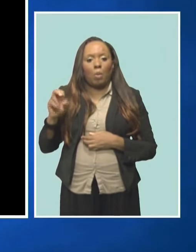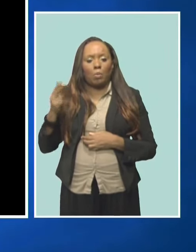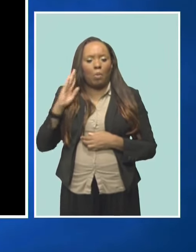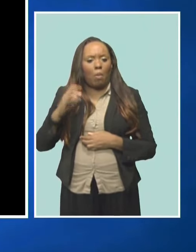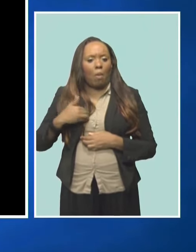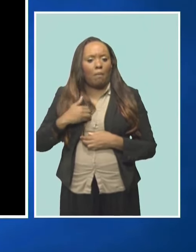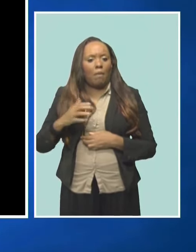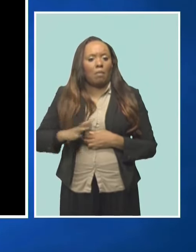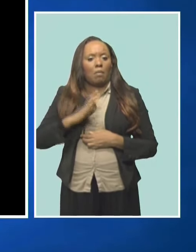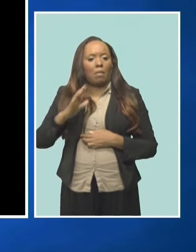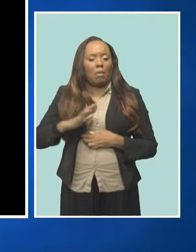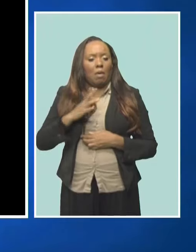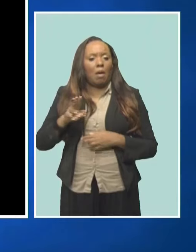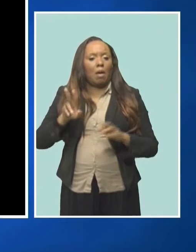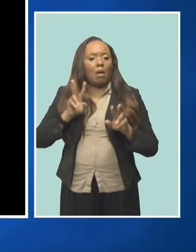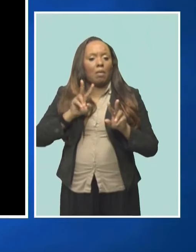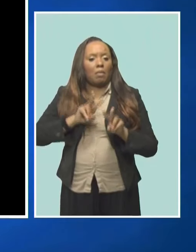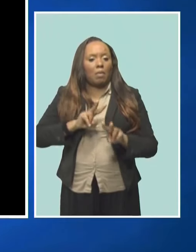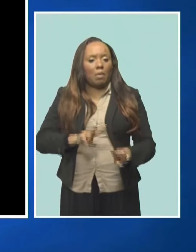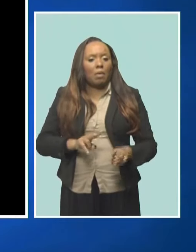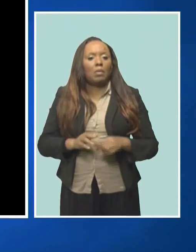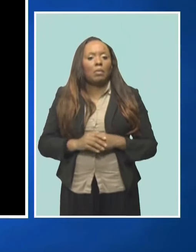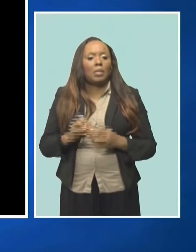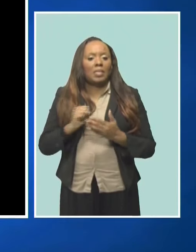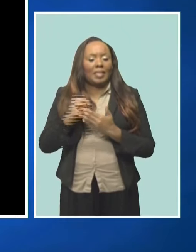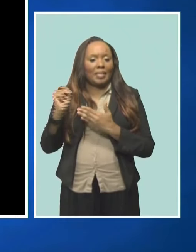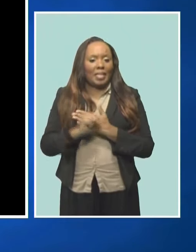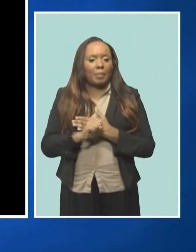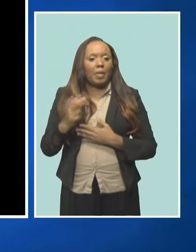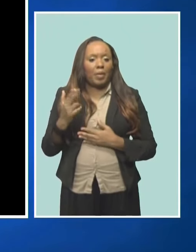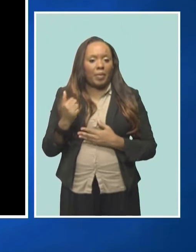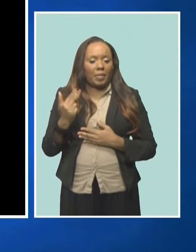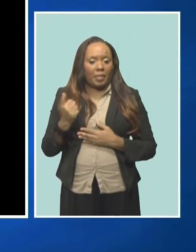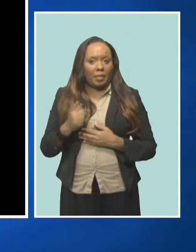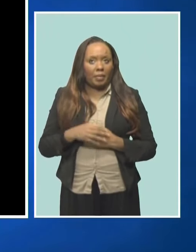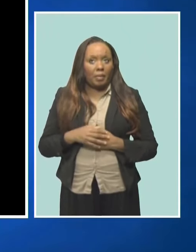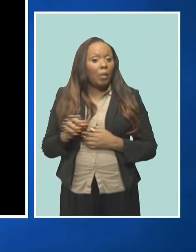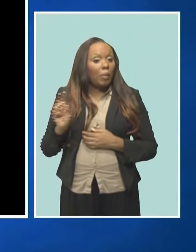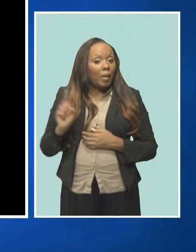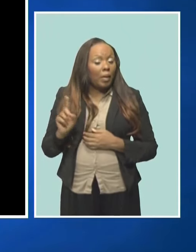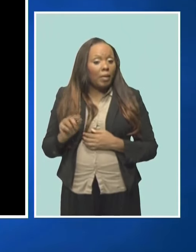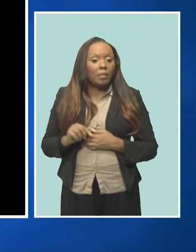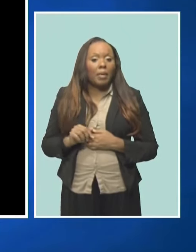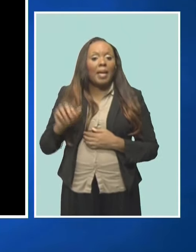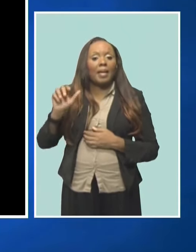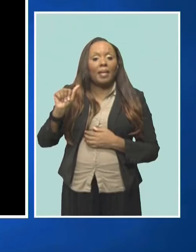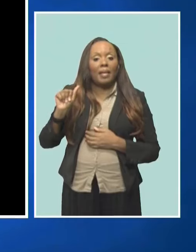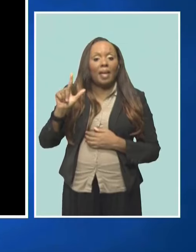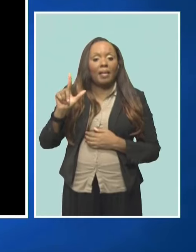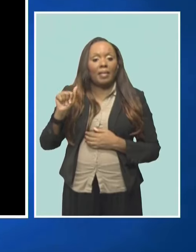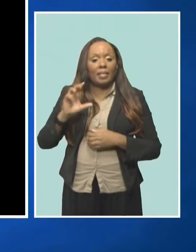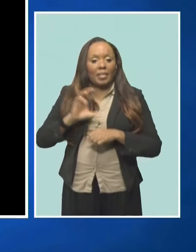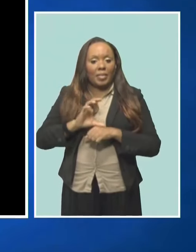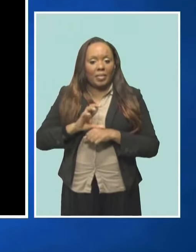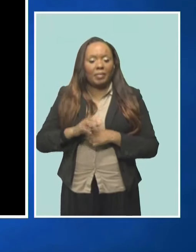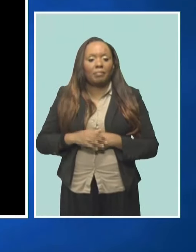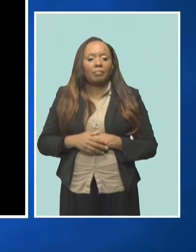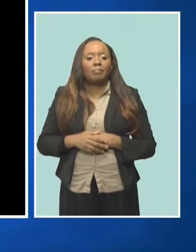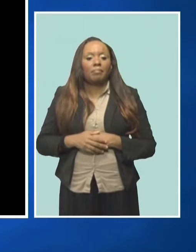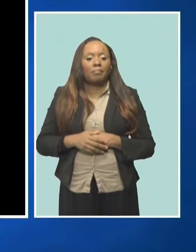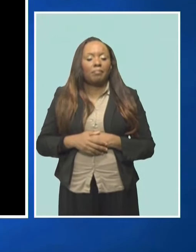September. The service will take place at the Abundant Life Assembly at Bank Hall, starting at 1 p.m. Tributes will begin at